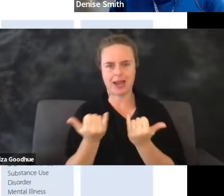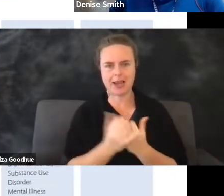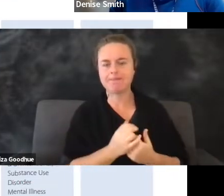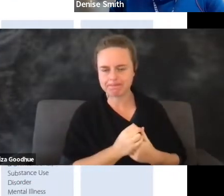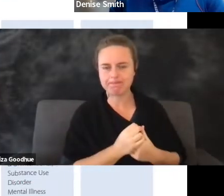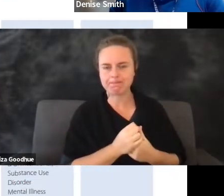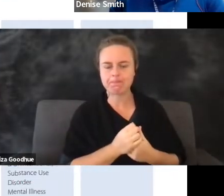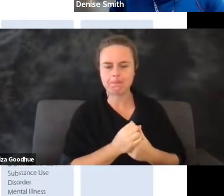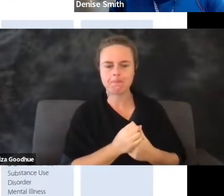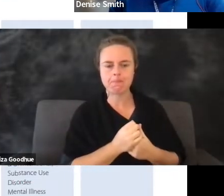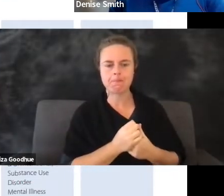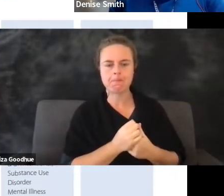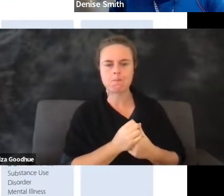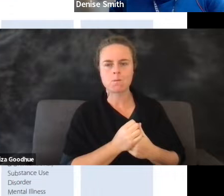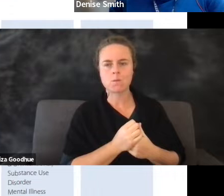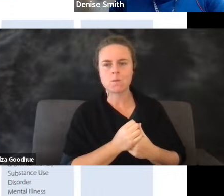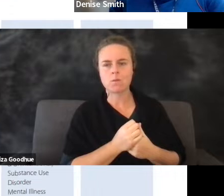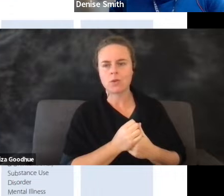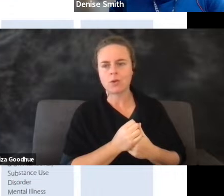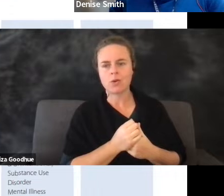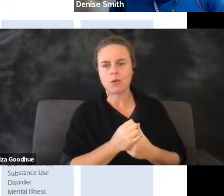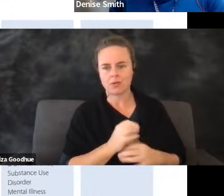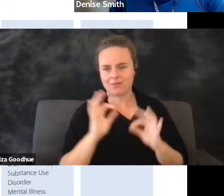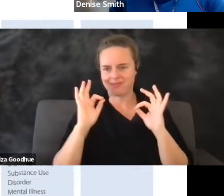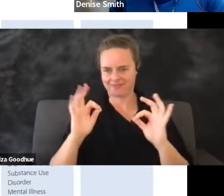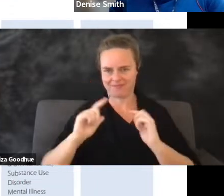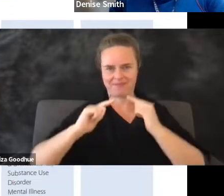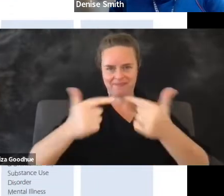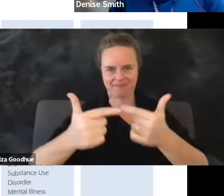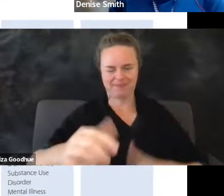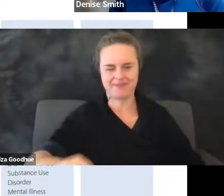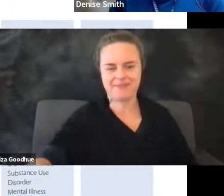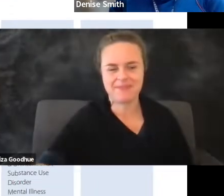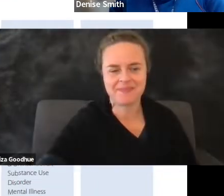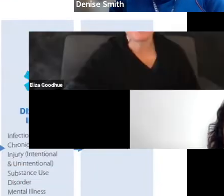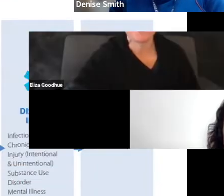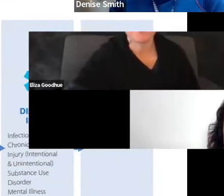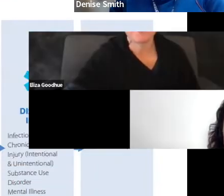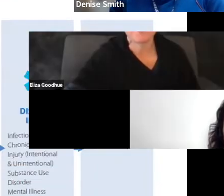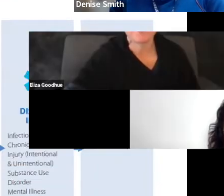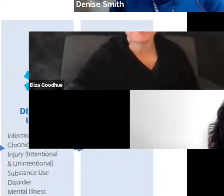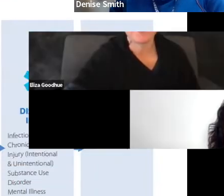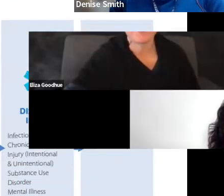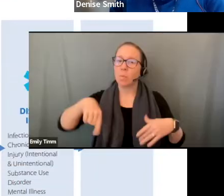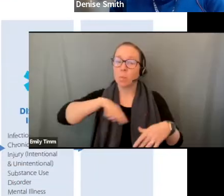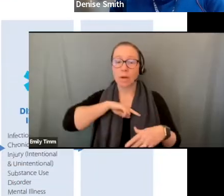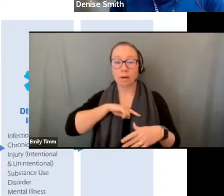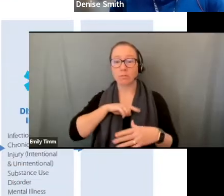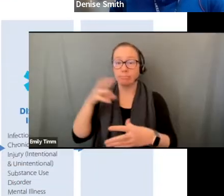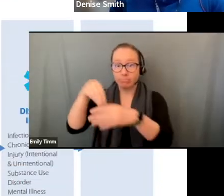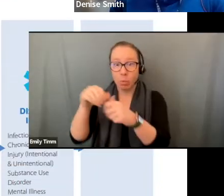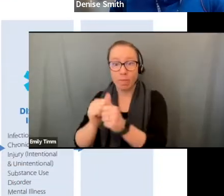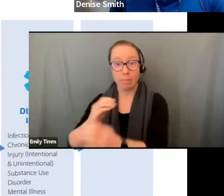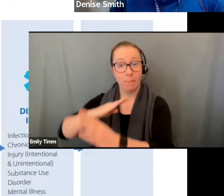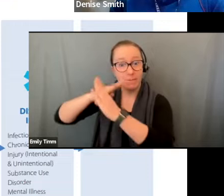I really want to make sure that we are engaged with prevention. We think